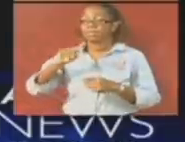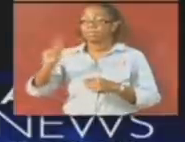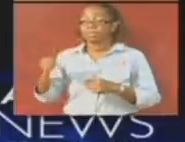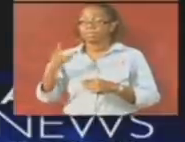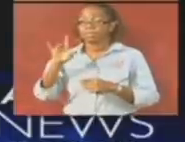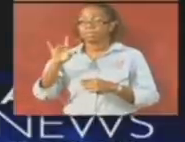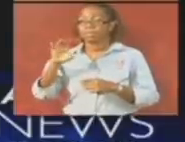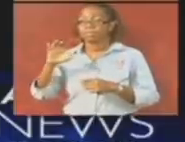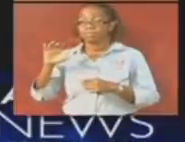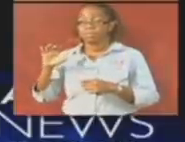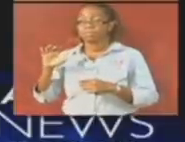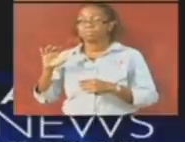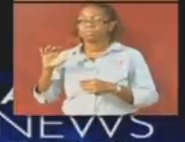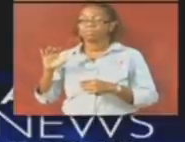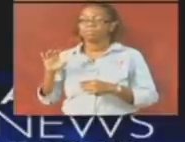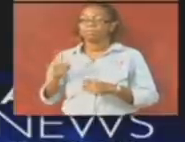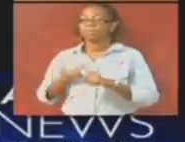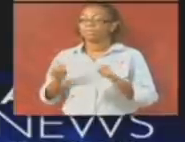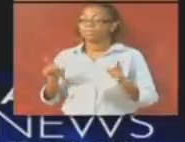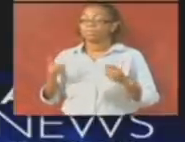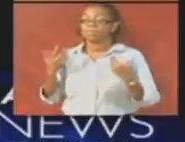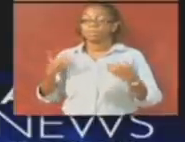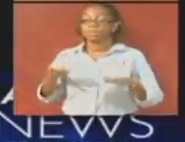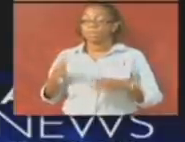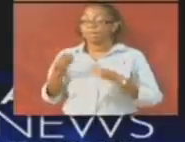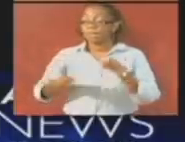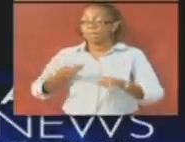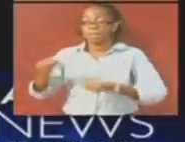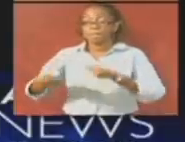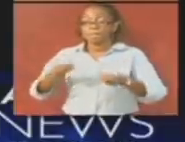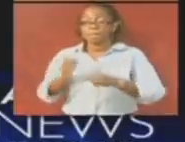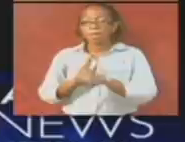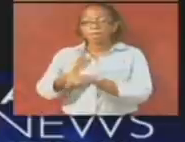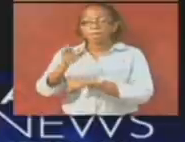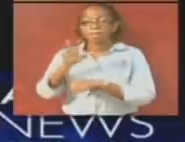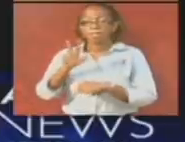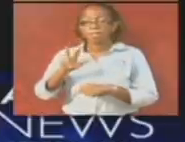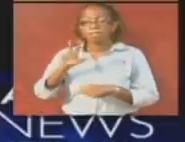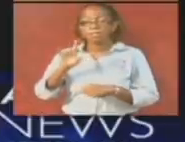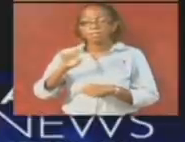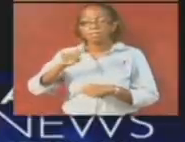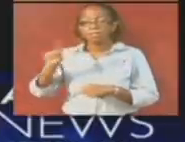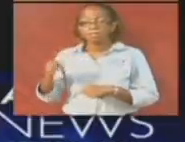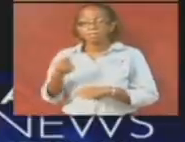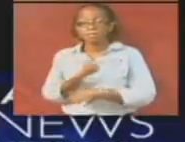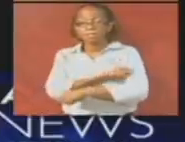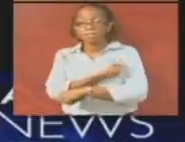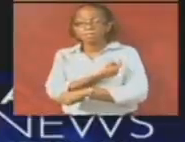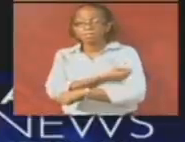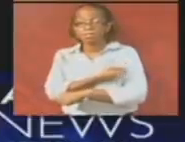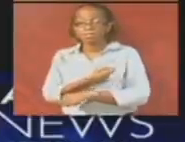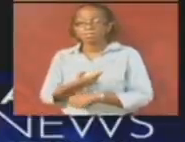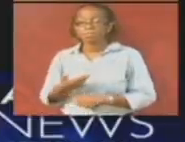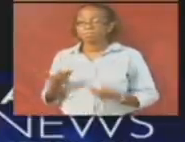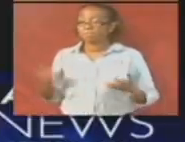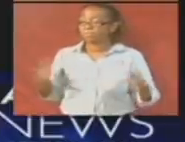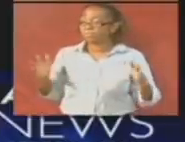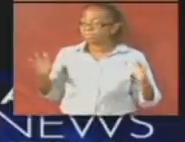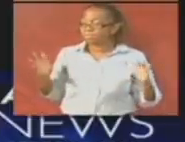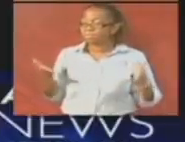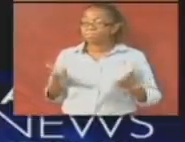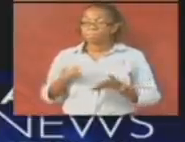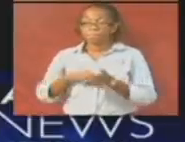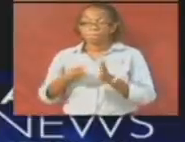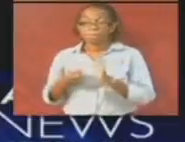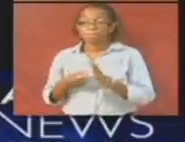already vaccinated 38,638. So is it that some people in the second tranche, when they go to get a second